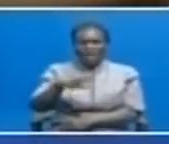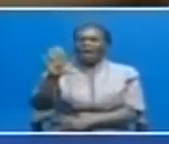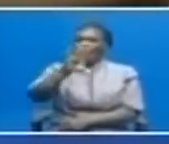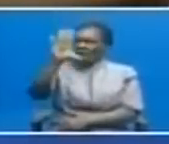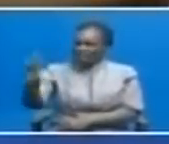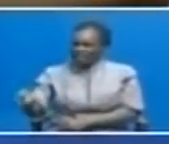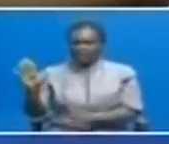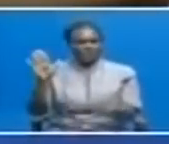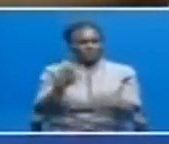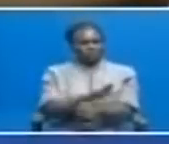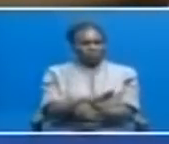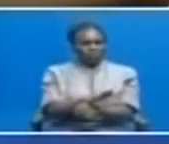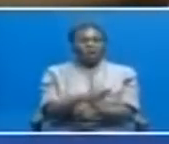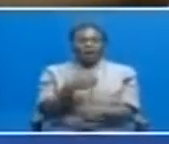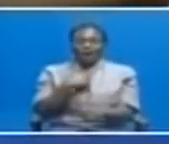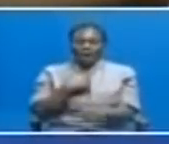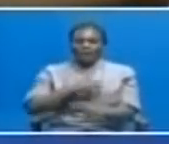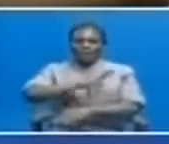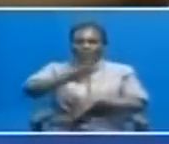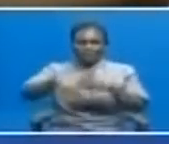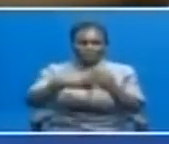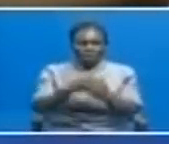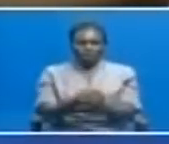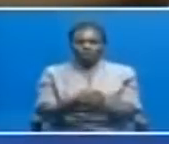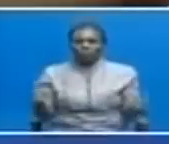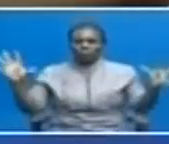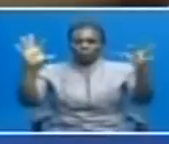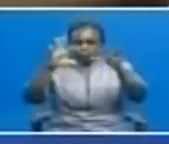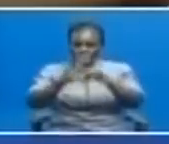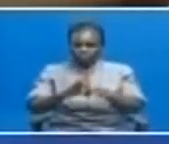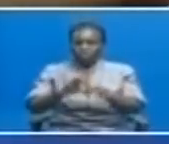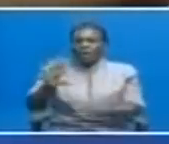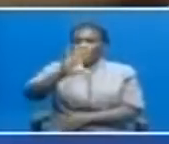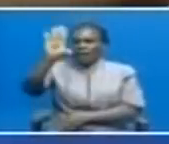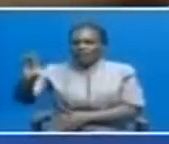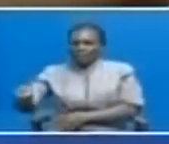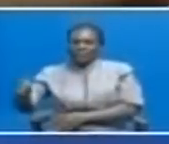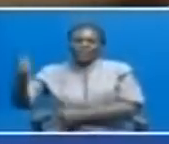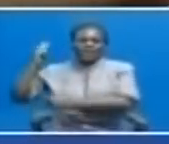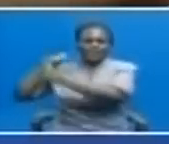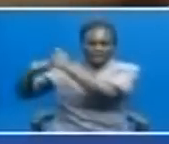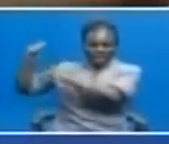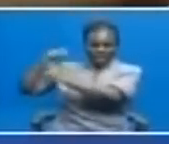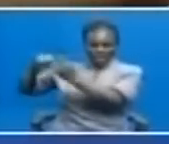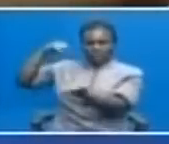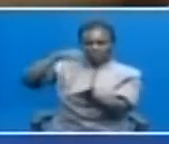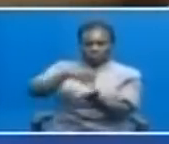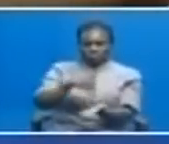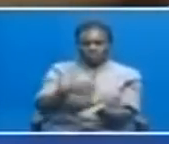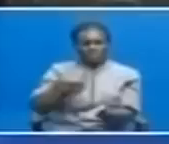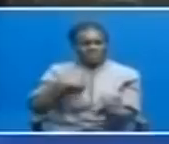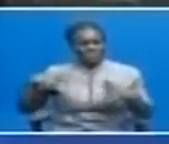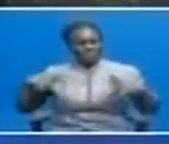African, that had all the combinations of African culture, and I think African wildlife is a big part of